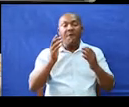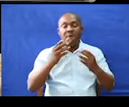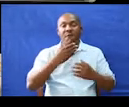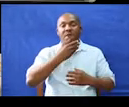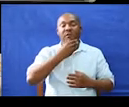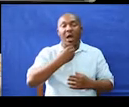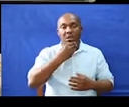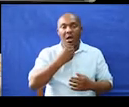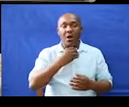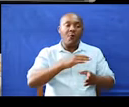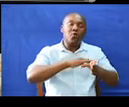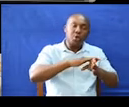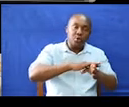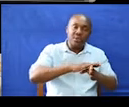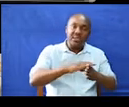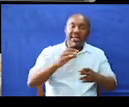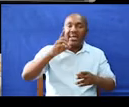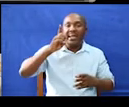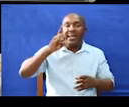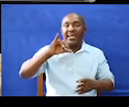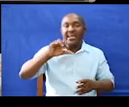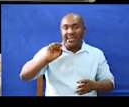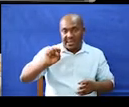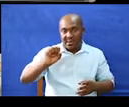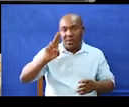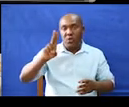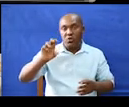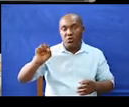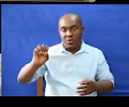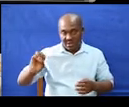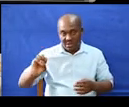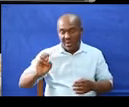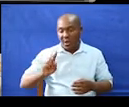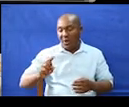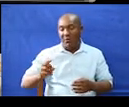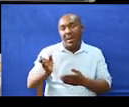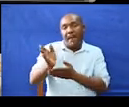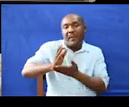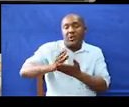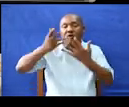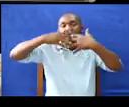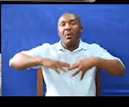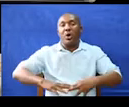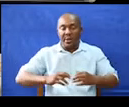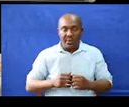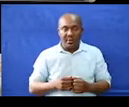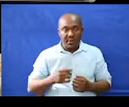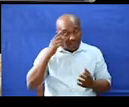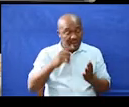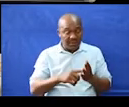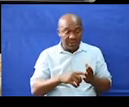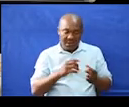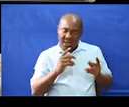part will extend, and the extension of that body make the organism best adapter, and the best